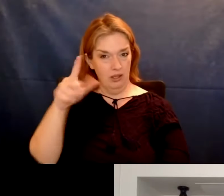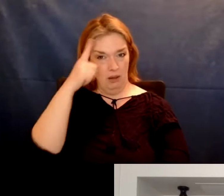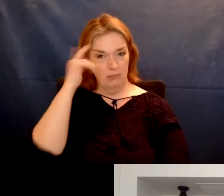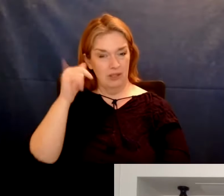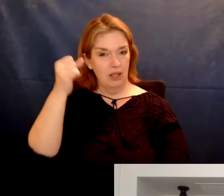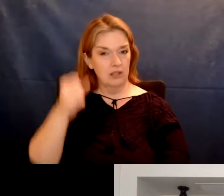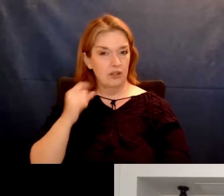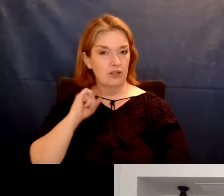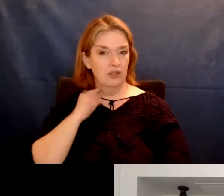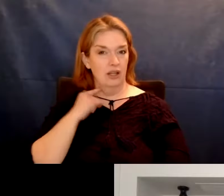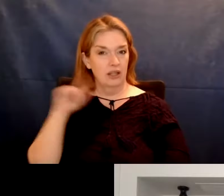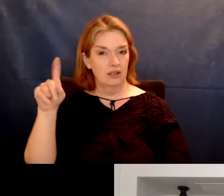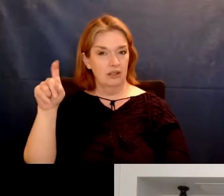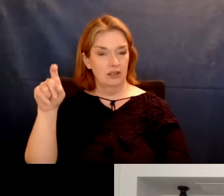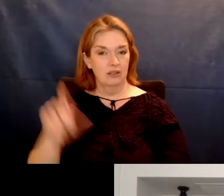employ?